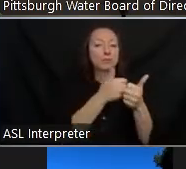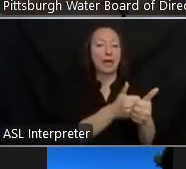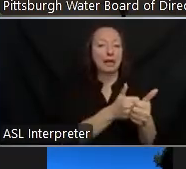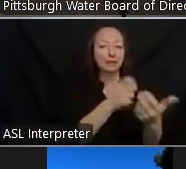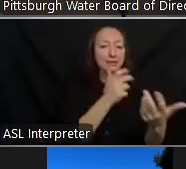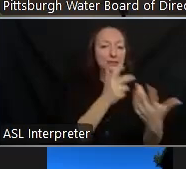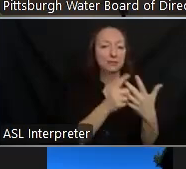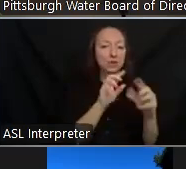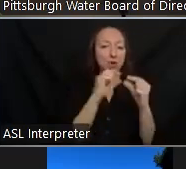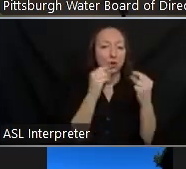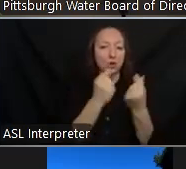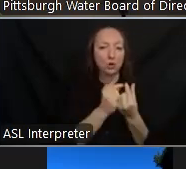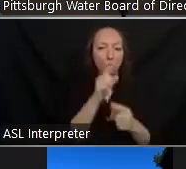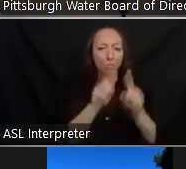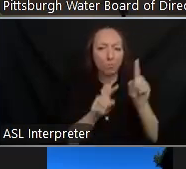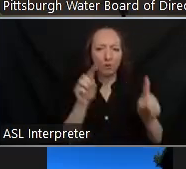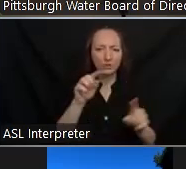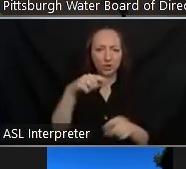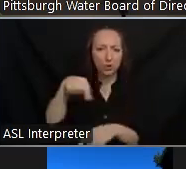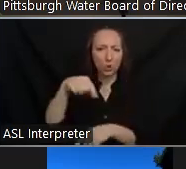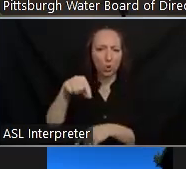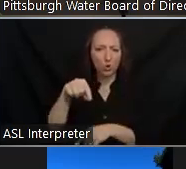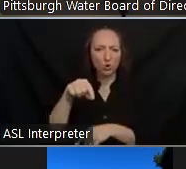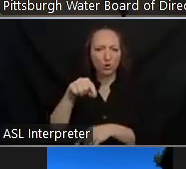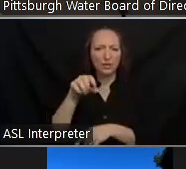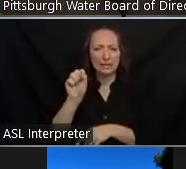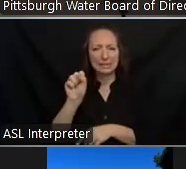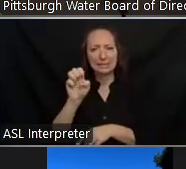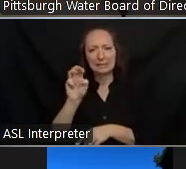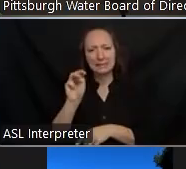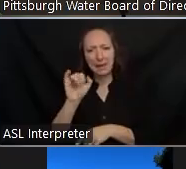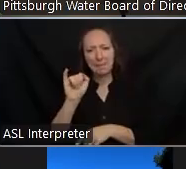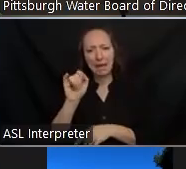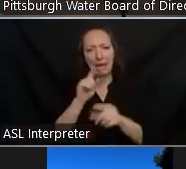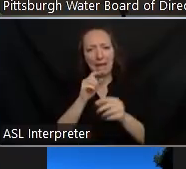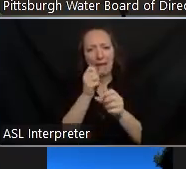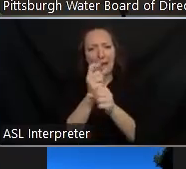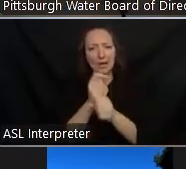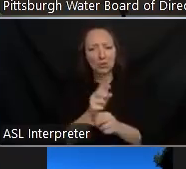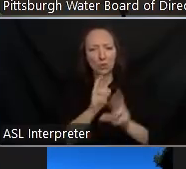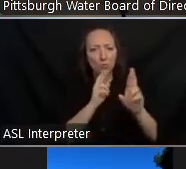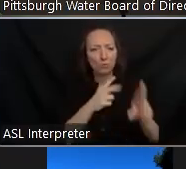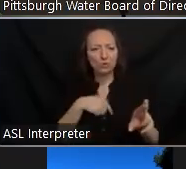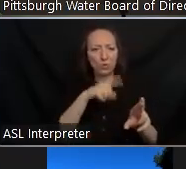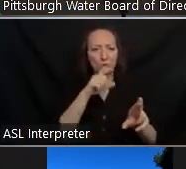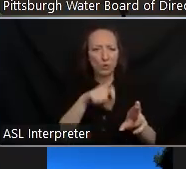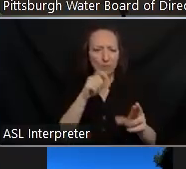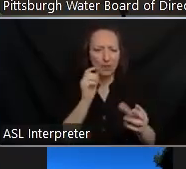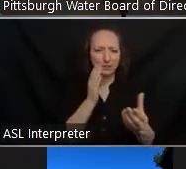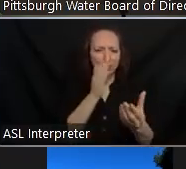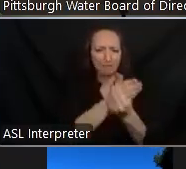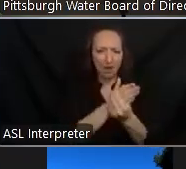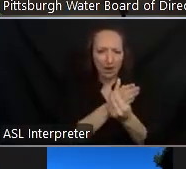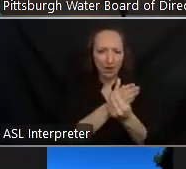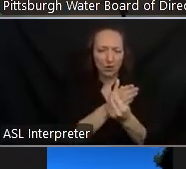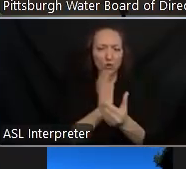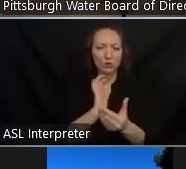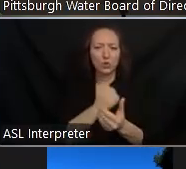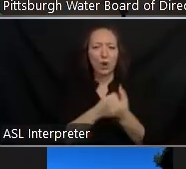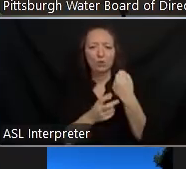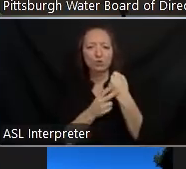semi-annual reports that we need to file. So one of these is our storage tank status report on a consent order that we have, as well as